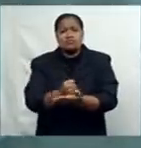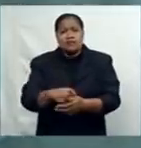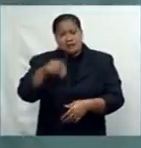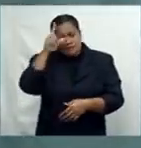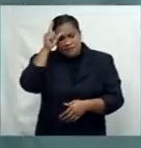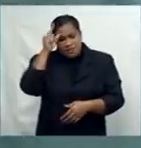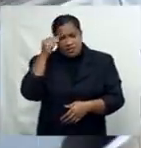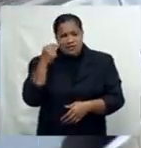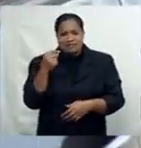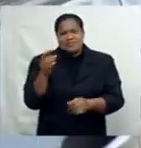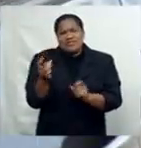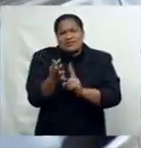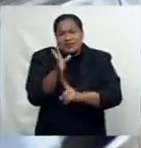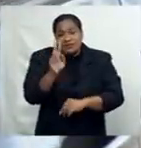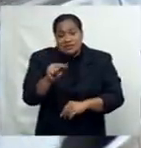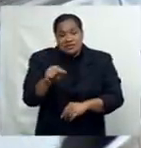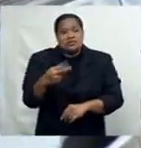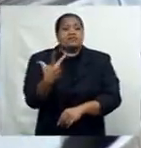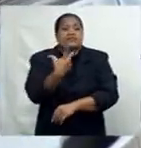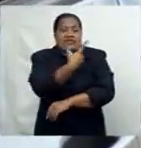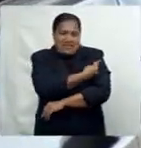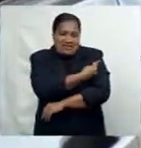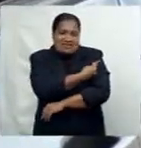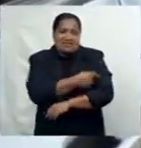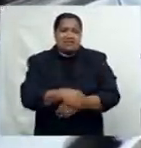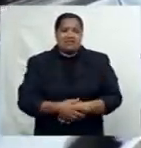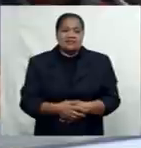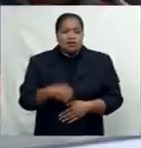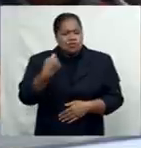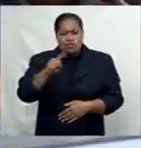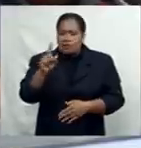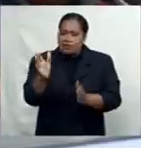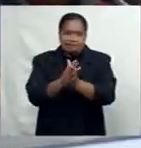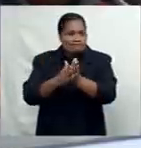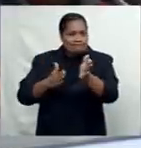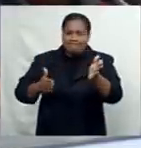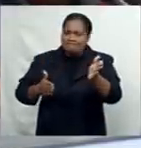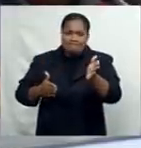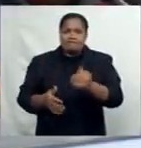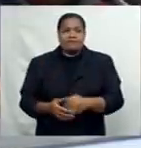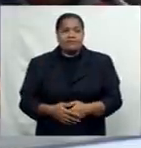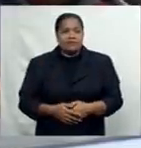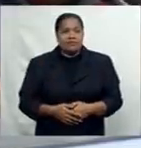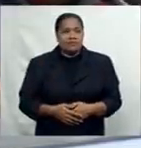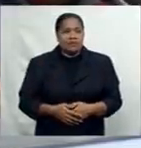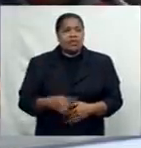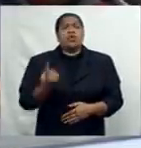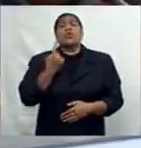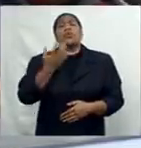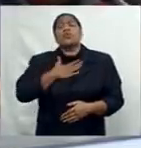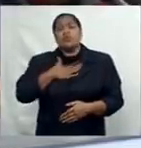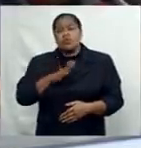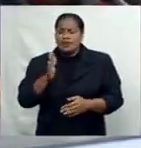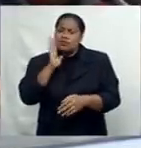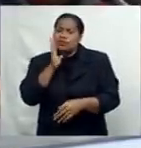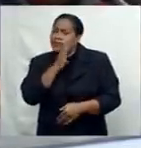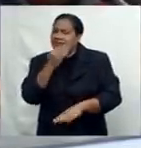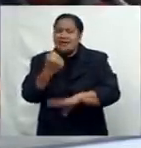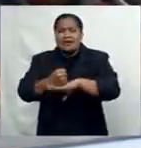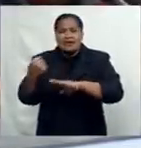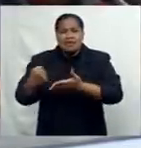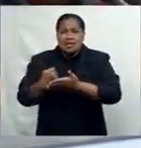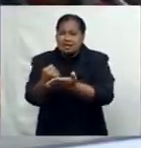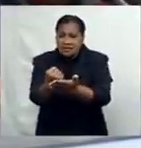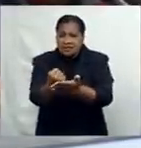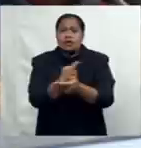are vaccinated, leaving no one behind. Who would not want to miss all this government assistance? We can